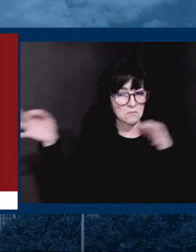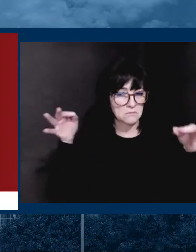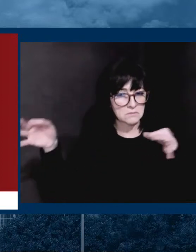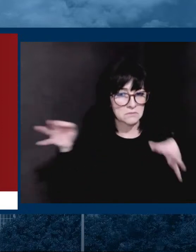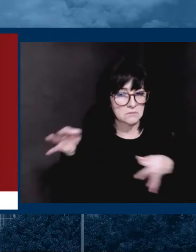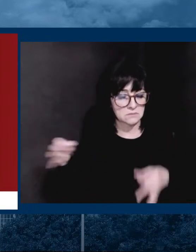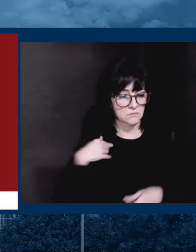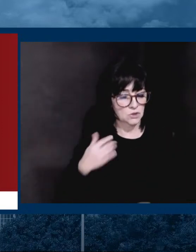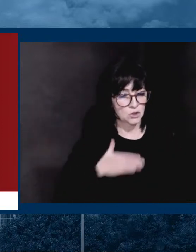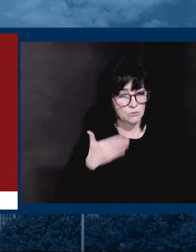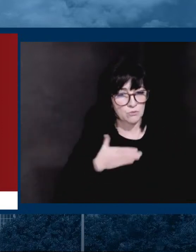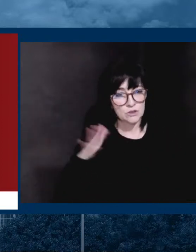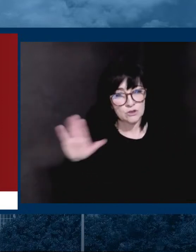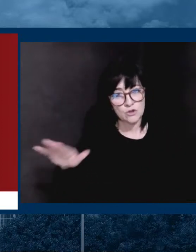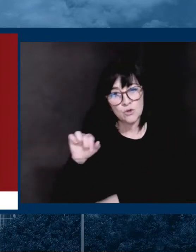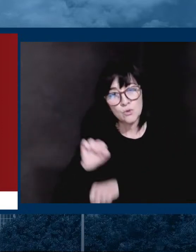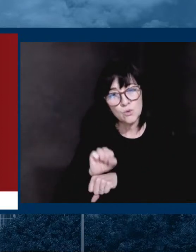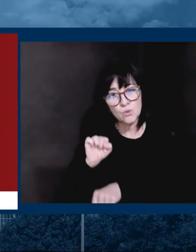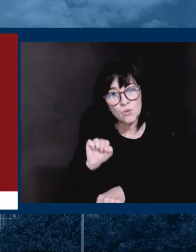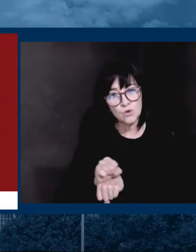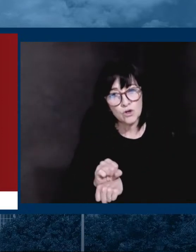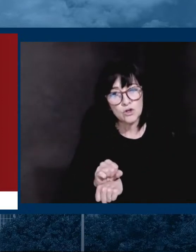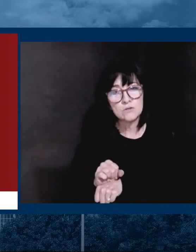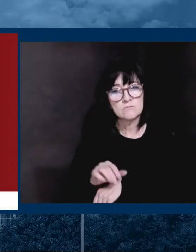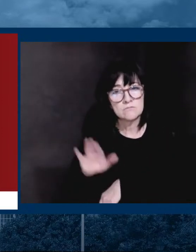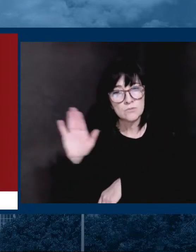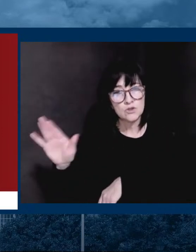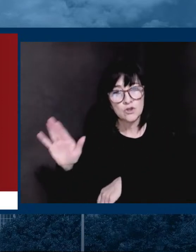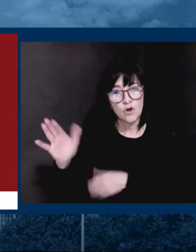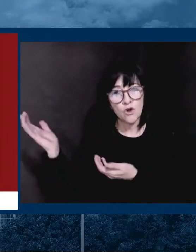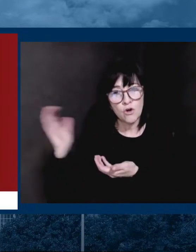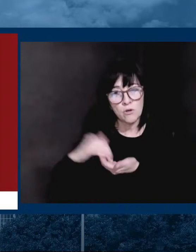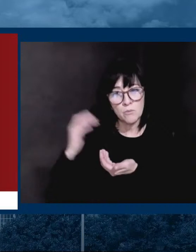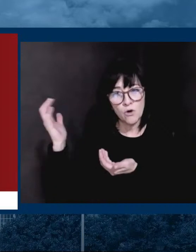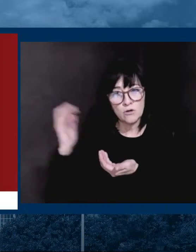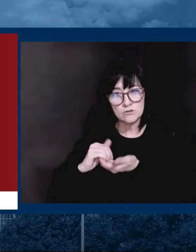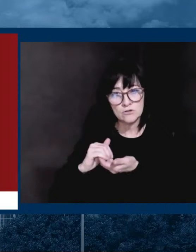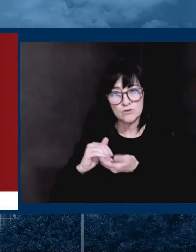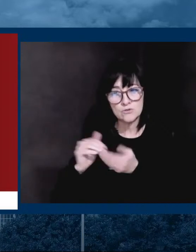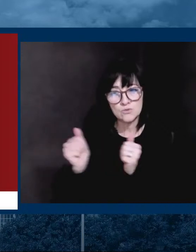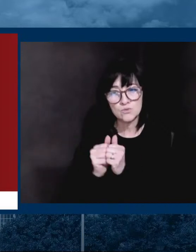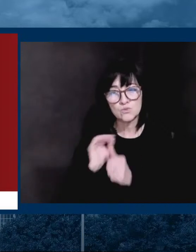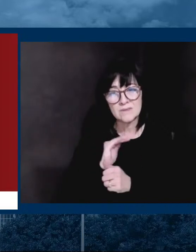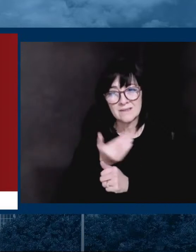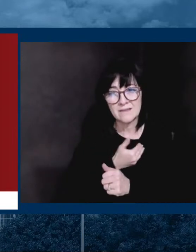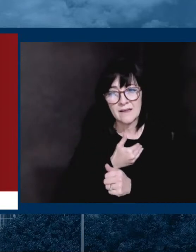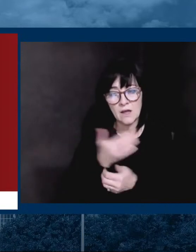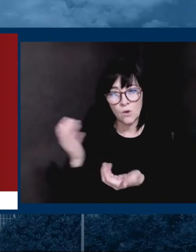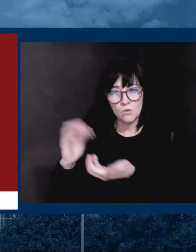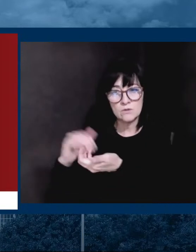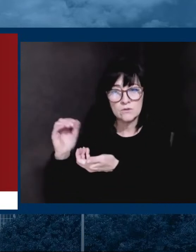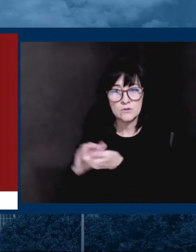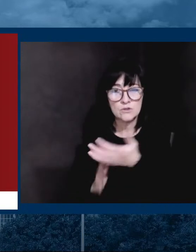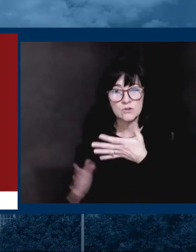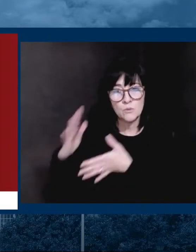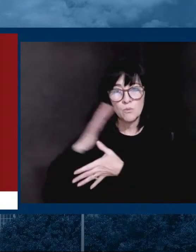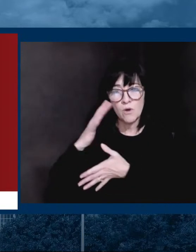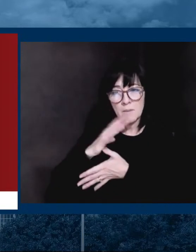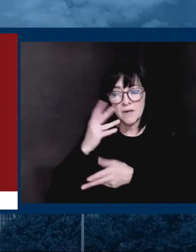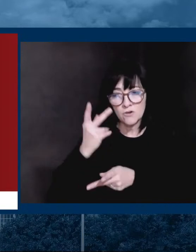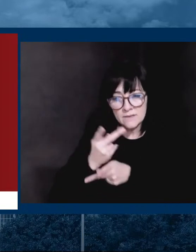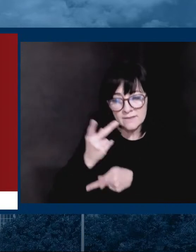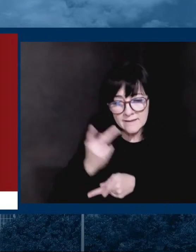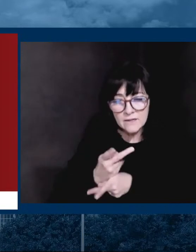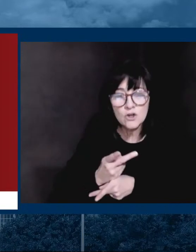she and her team is doing and the partnerships with our partners in the primary care and pharmacies, healthcare,